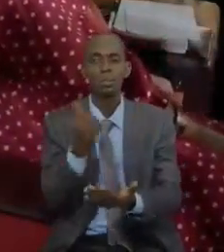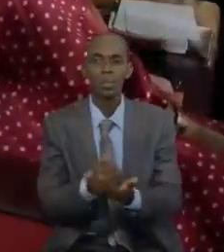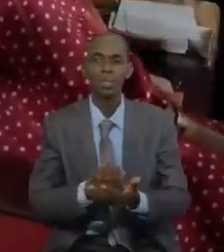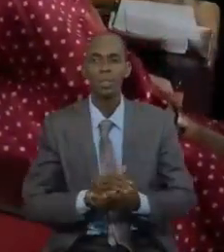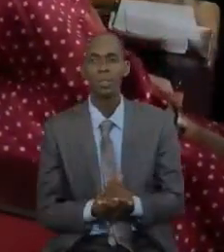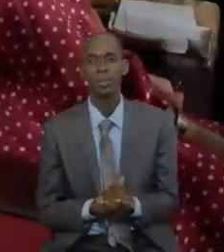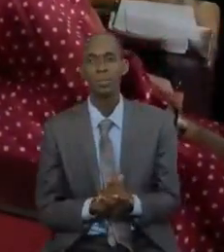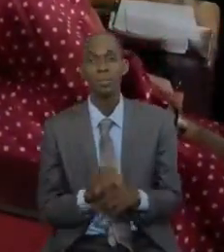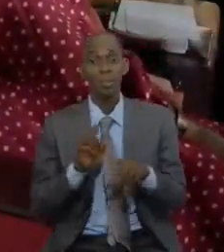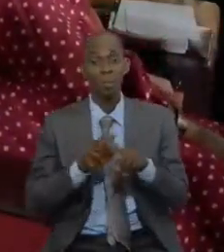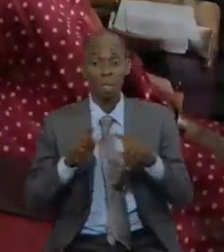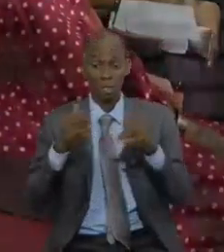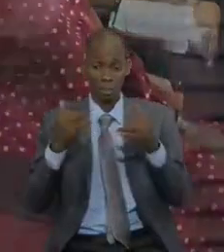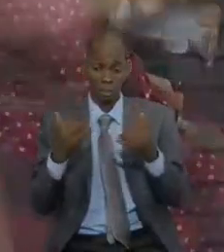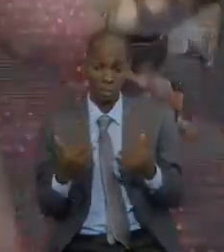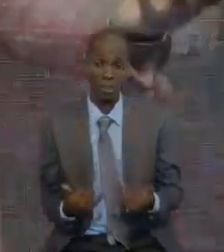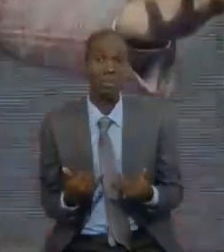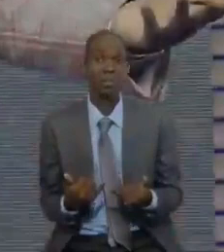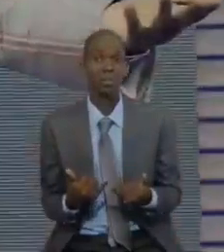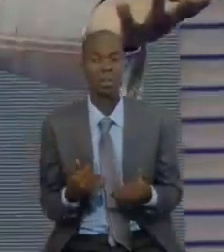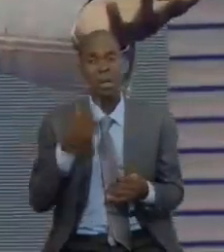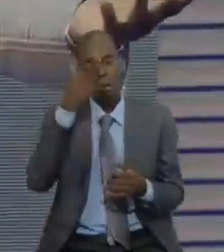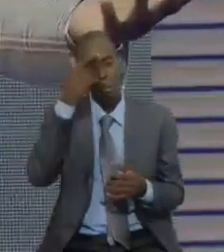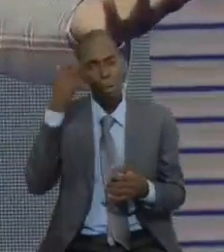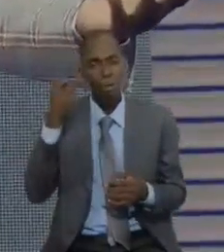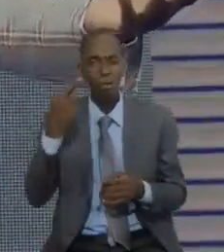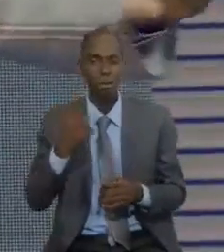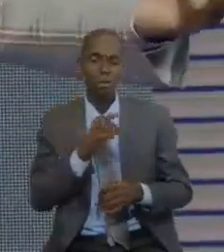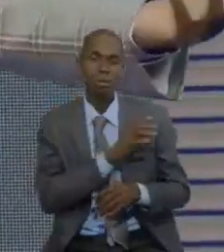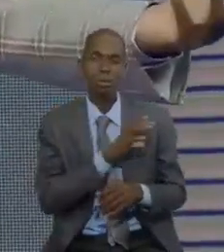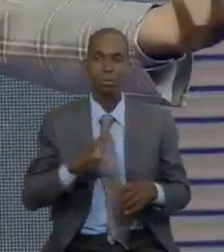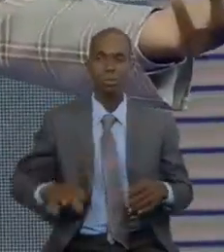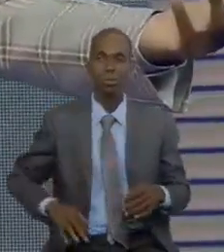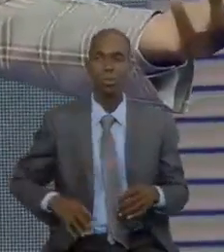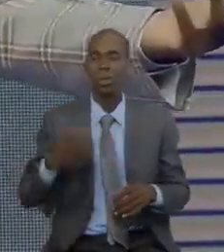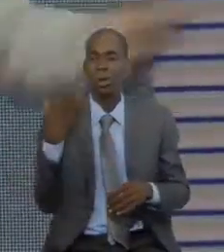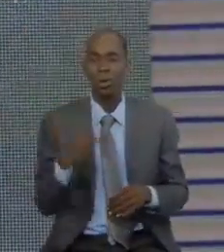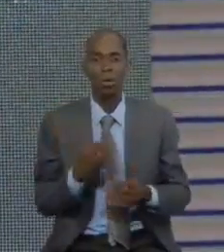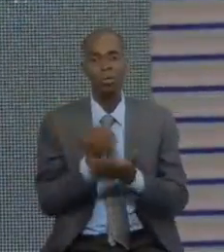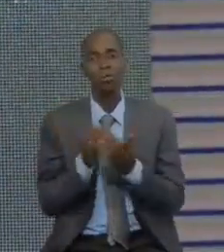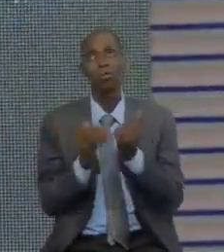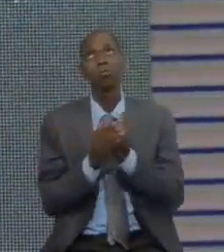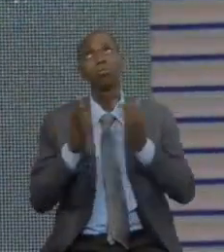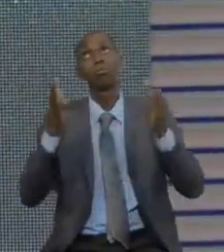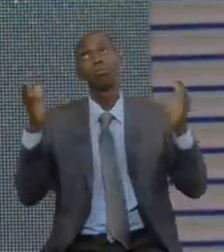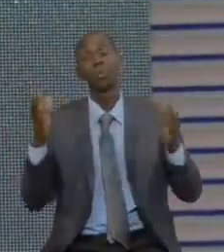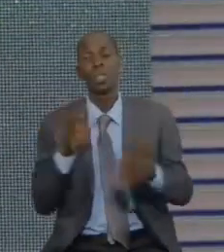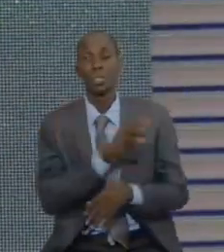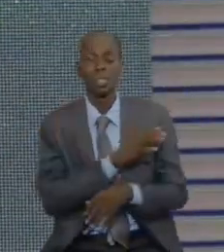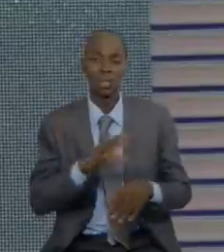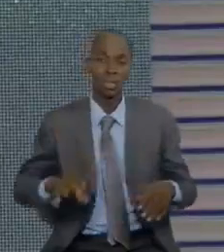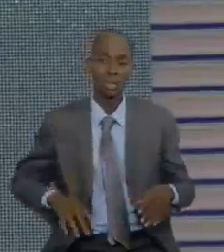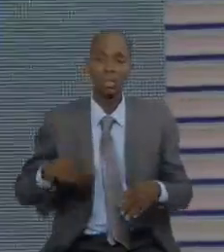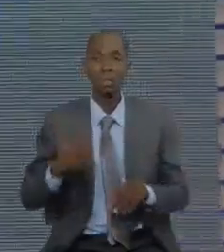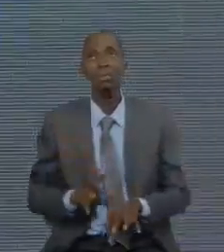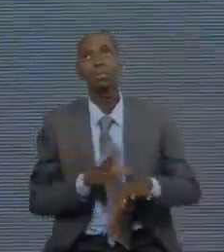But now. Because the Christ of Calvary, the Christ that bore